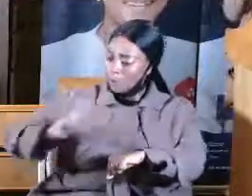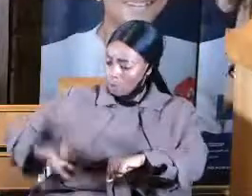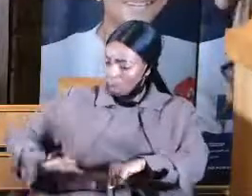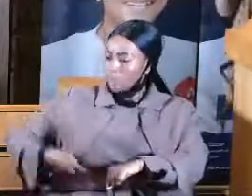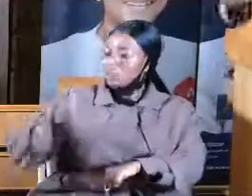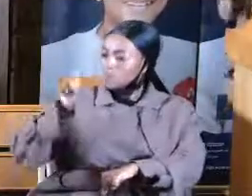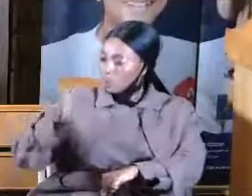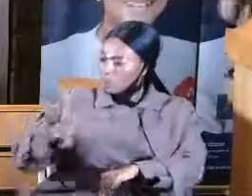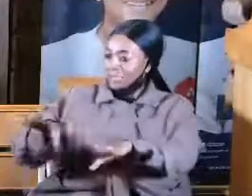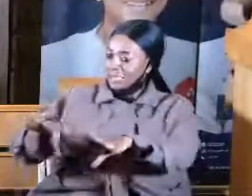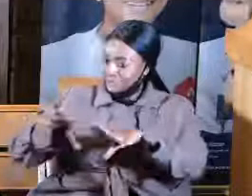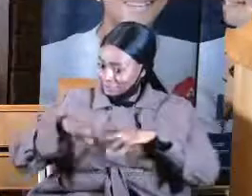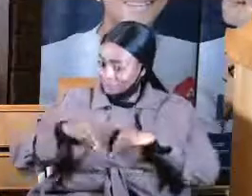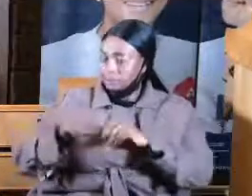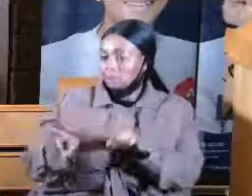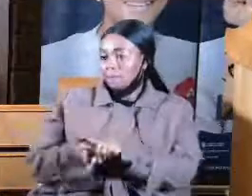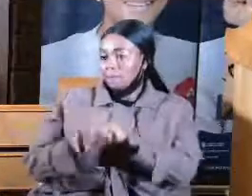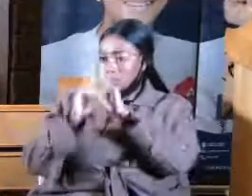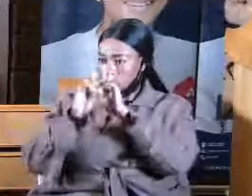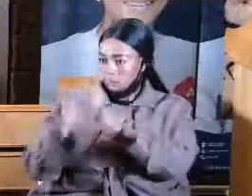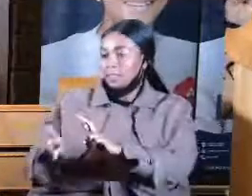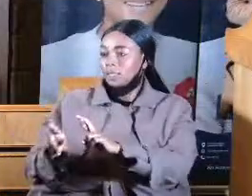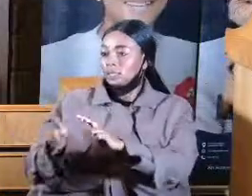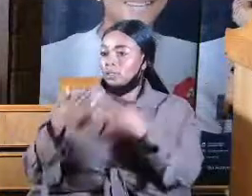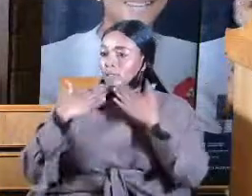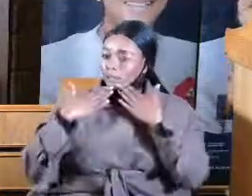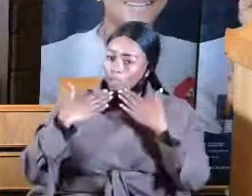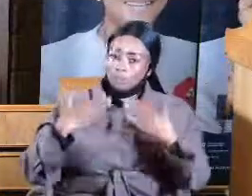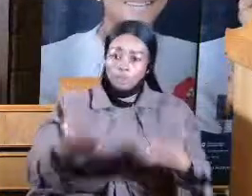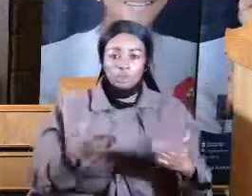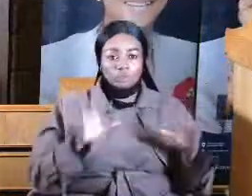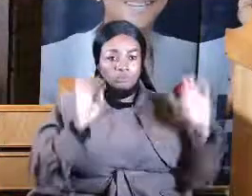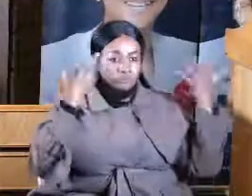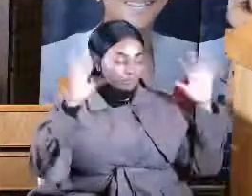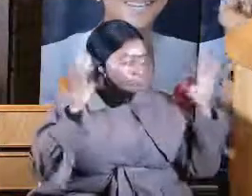should respect that. Thank you.